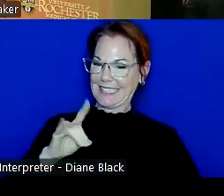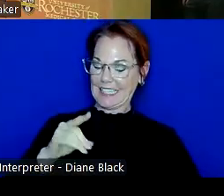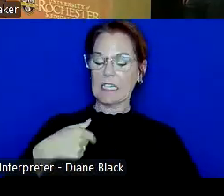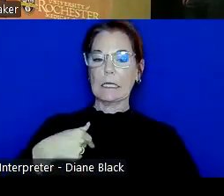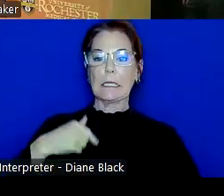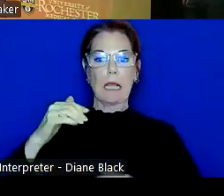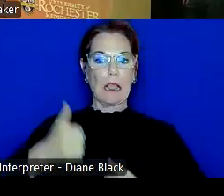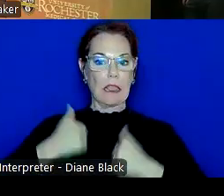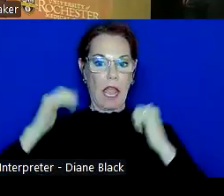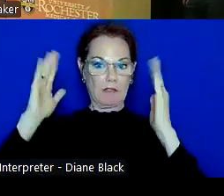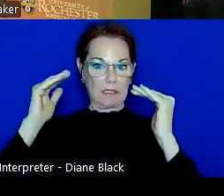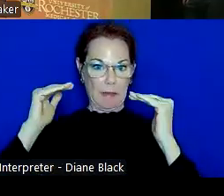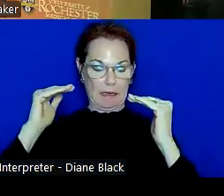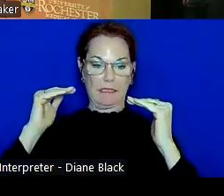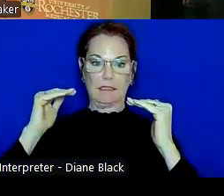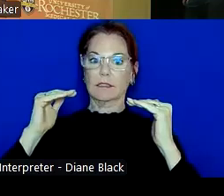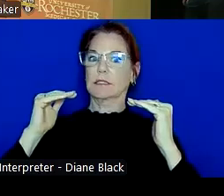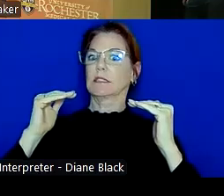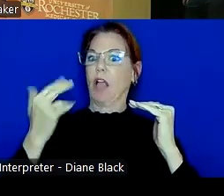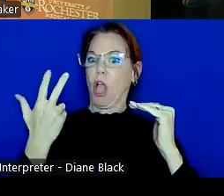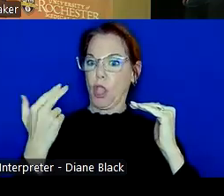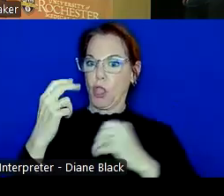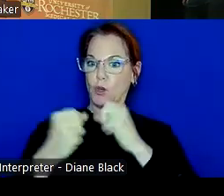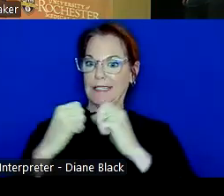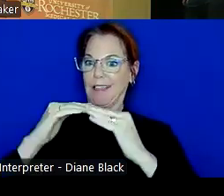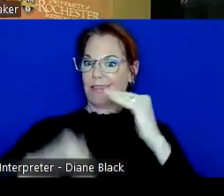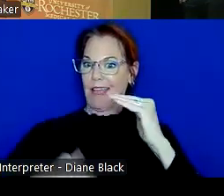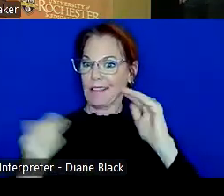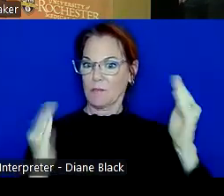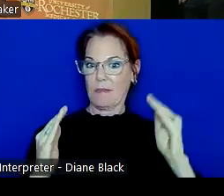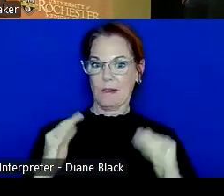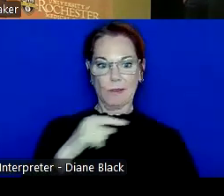live 13 years less than a child that is born and raised in Pittsburgh.